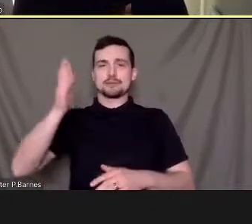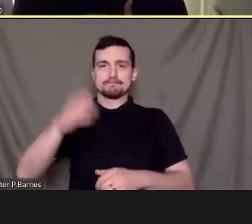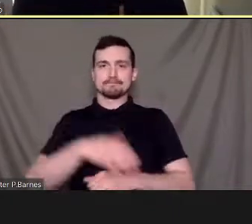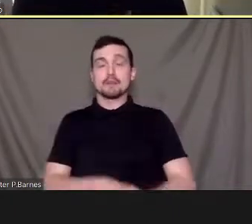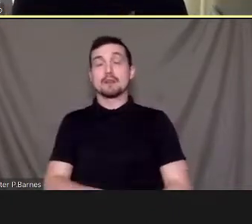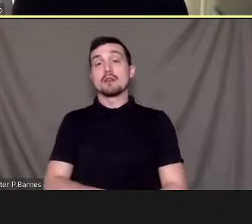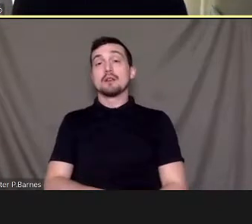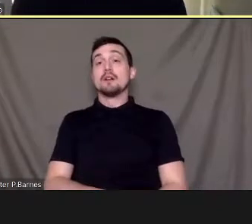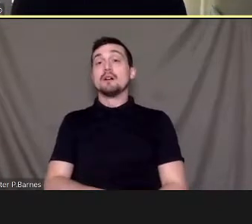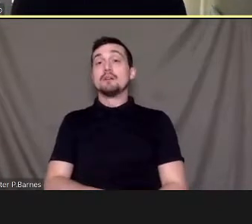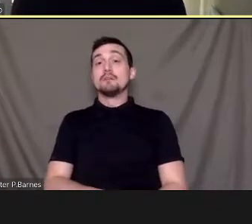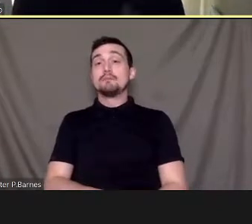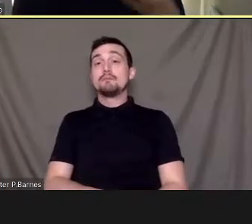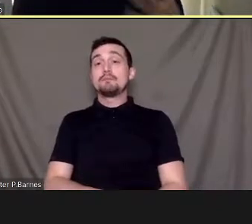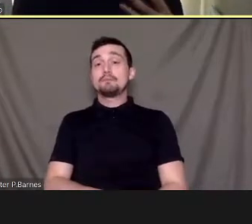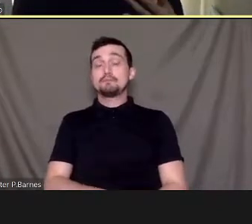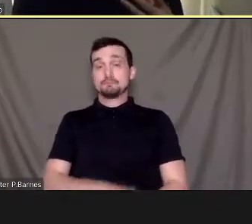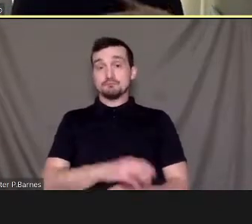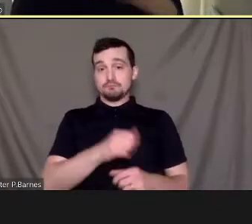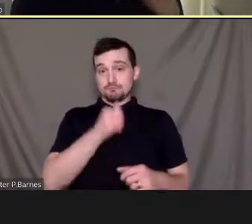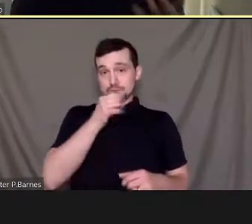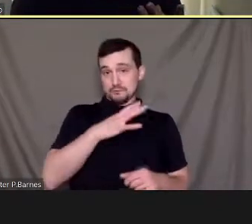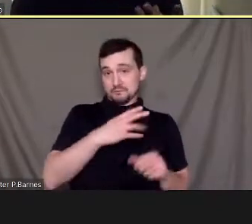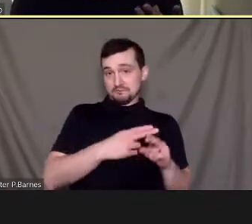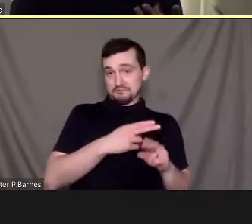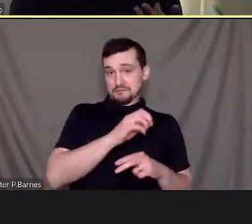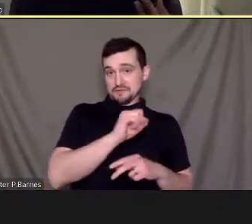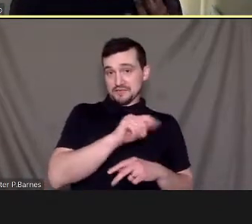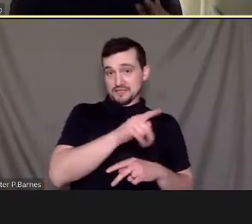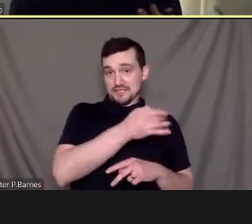as Stephanie Kirschbaum says, we don't want to give the